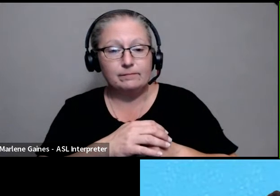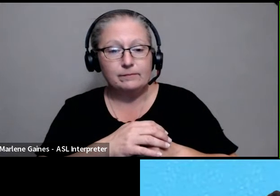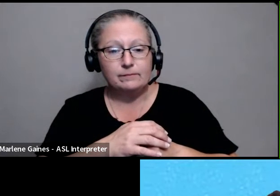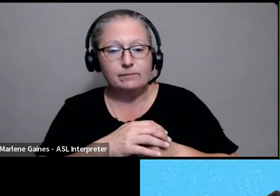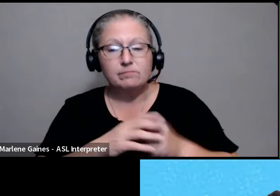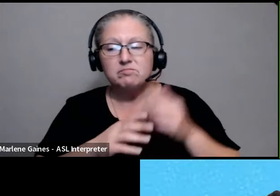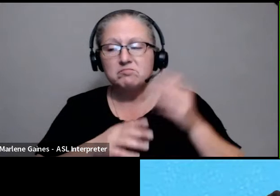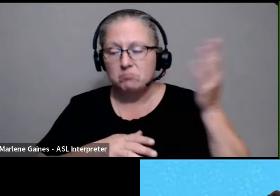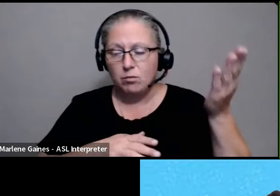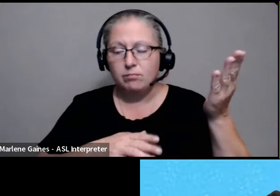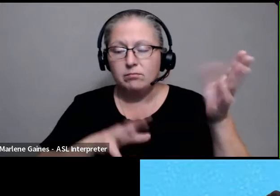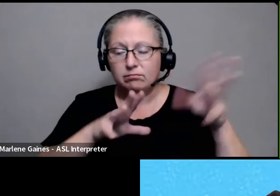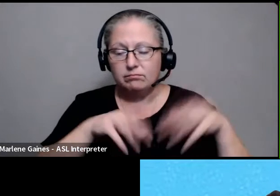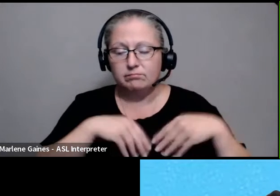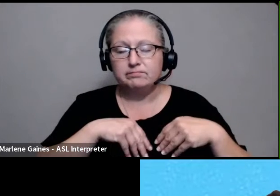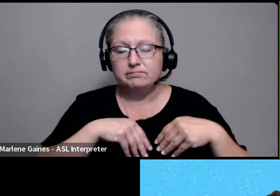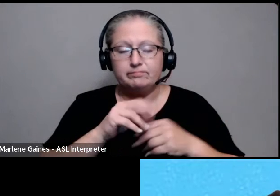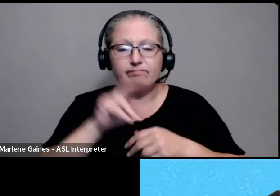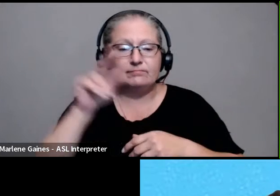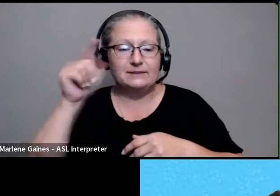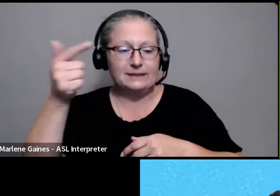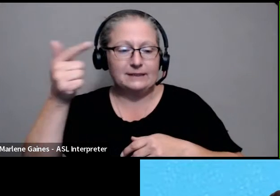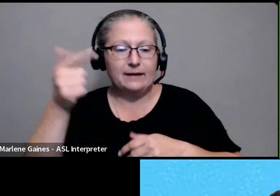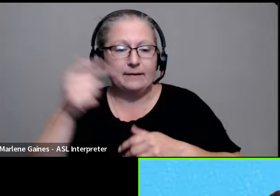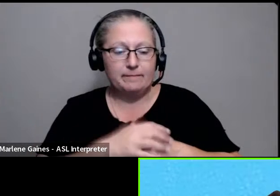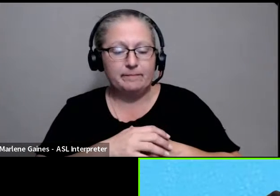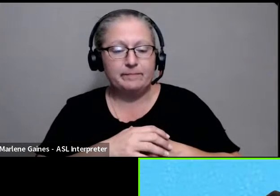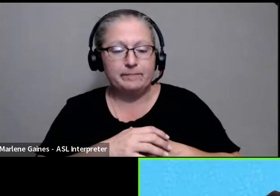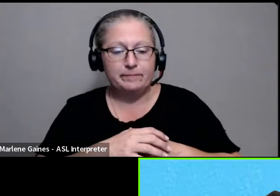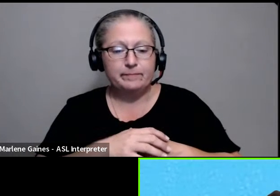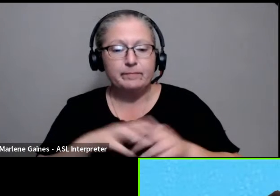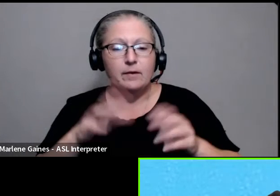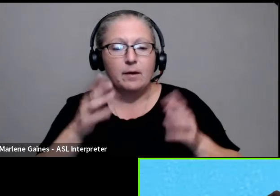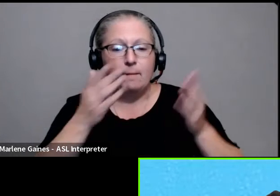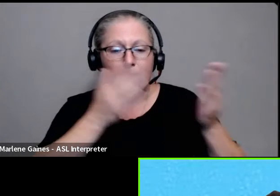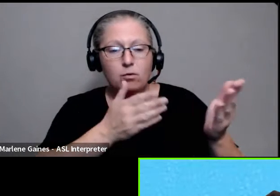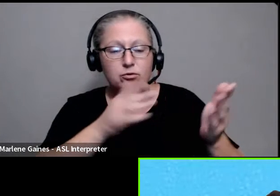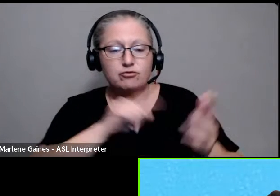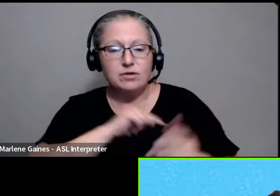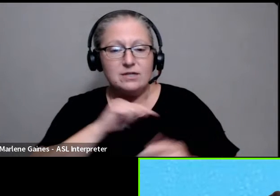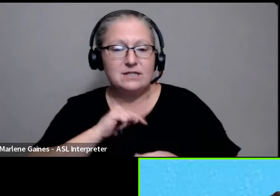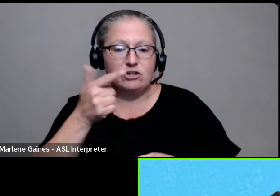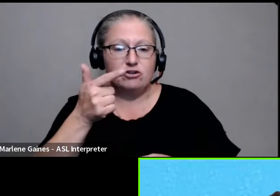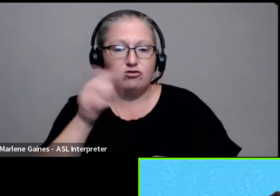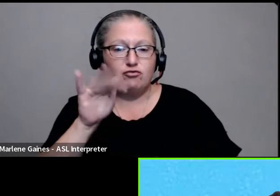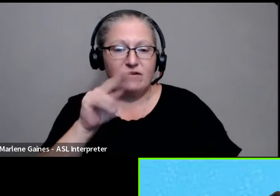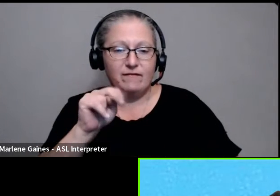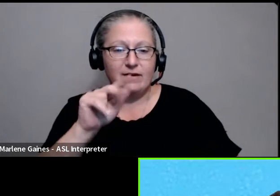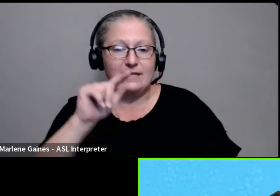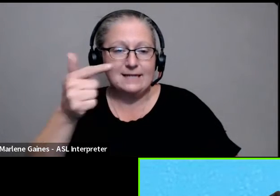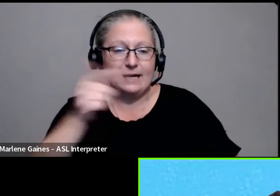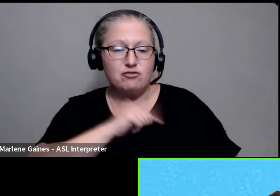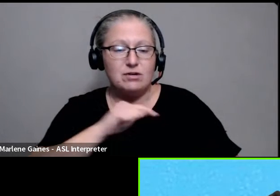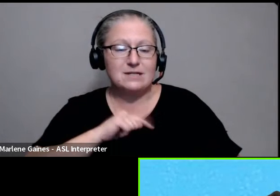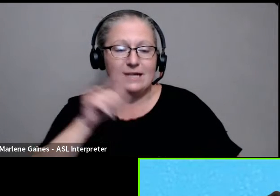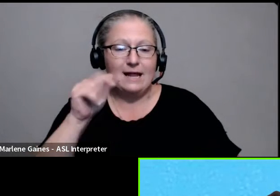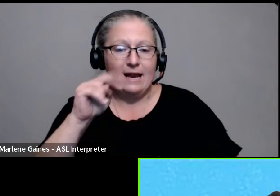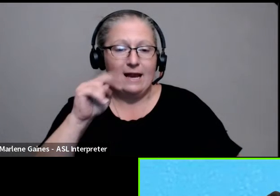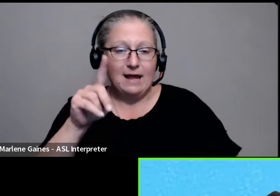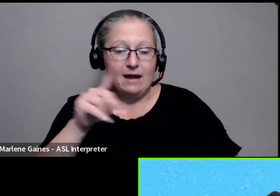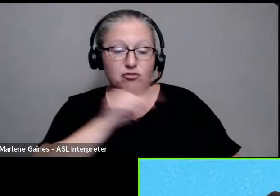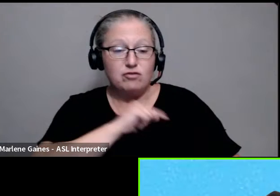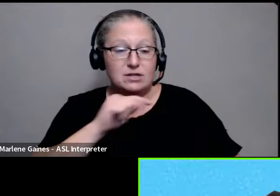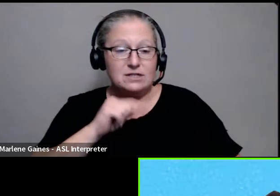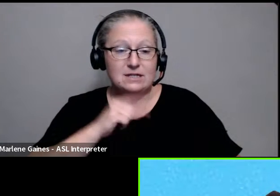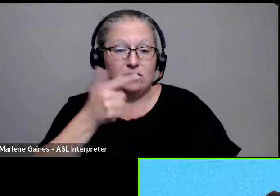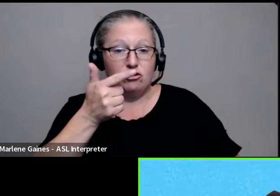I'll move adoption. Second. Okay, motion by trustee Griffin, second by trustee Land.